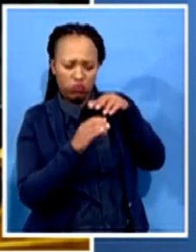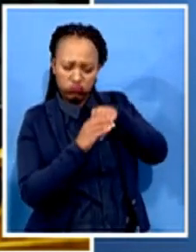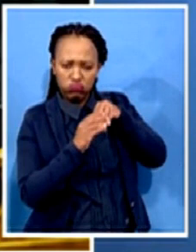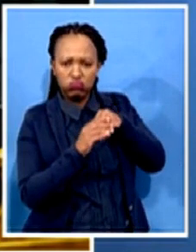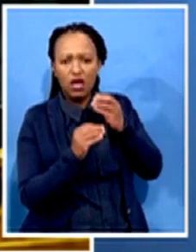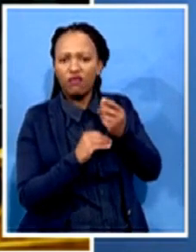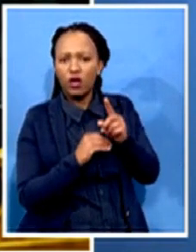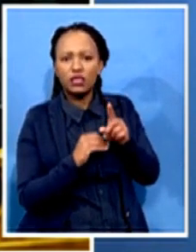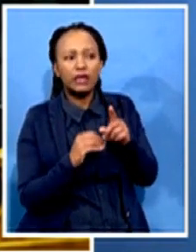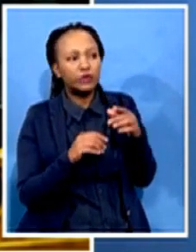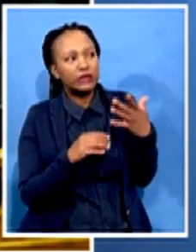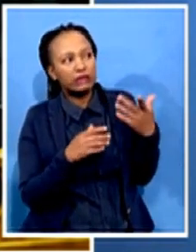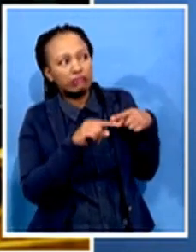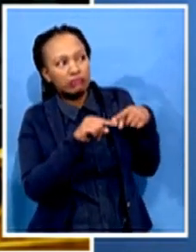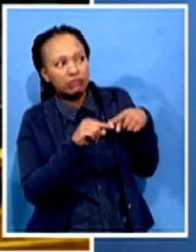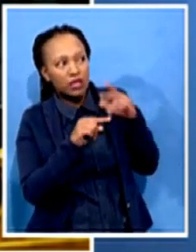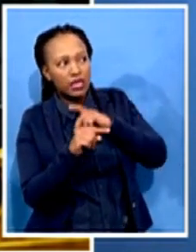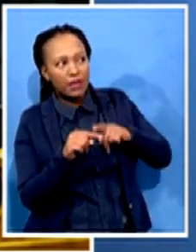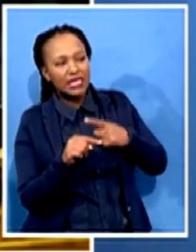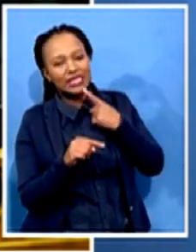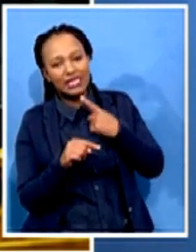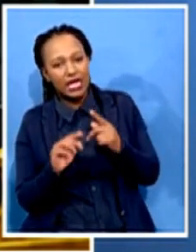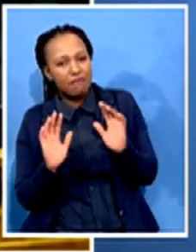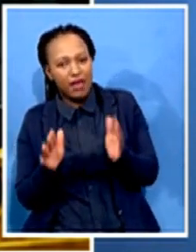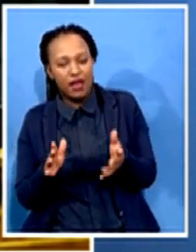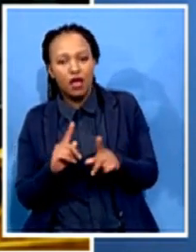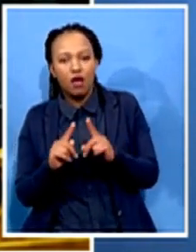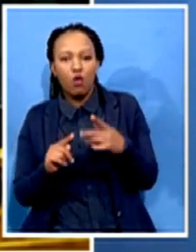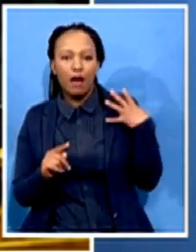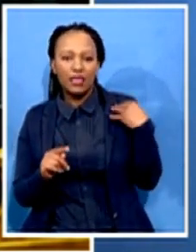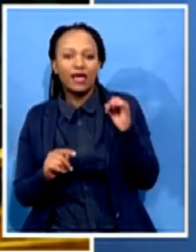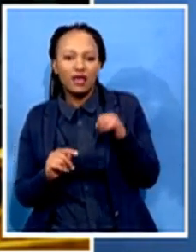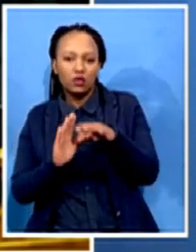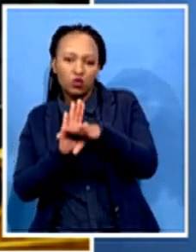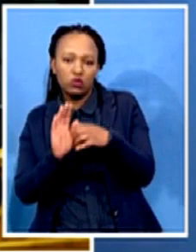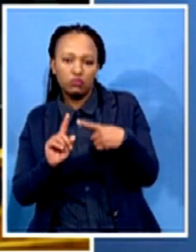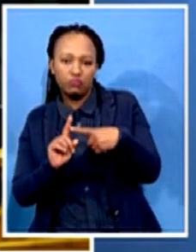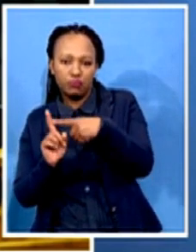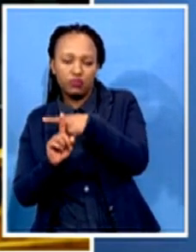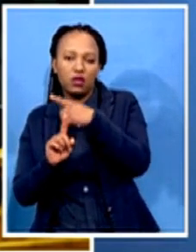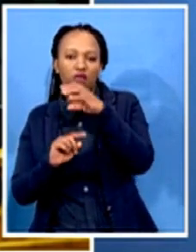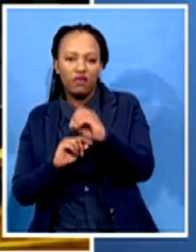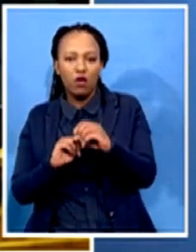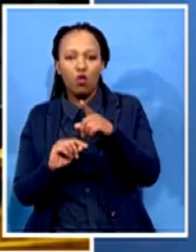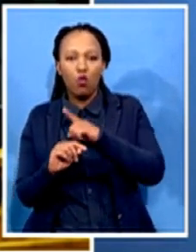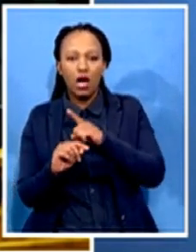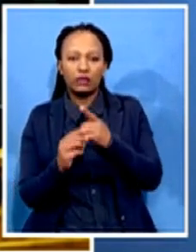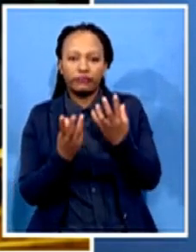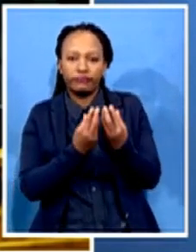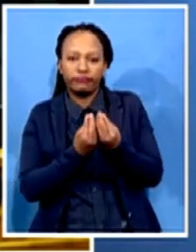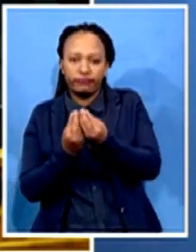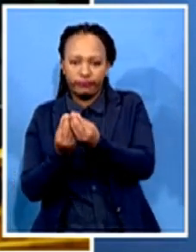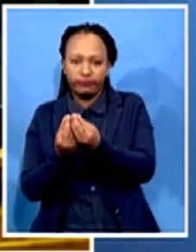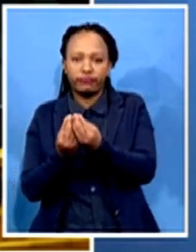minister has been in violation of the Constitution, and there's a dereliction of duty, which is a serious indictment on her part. And in